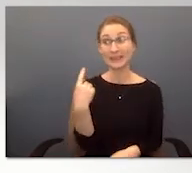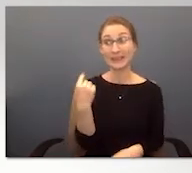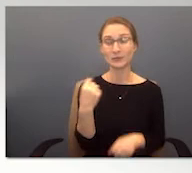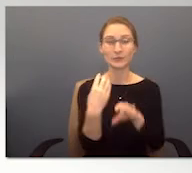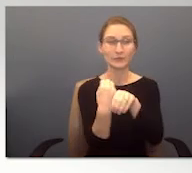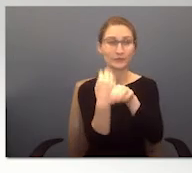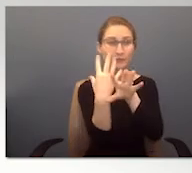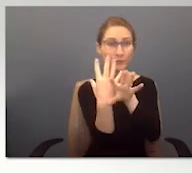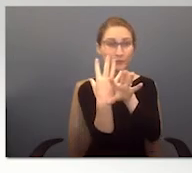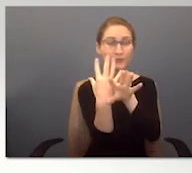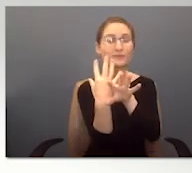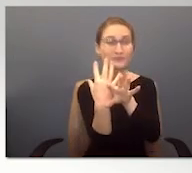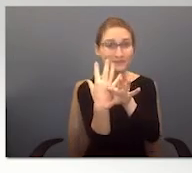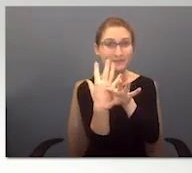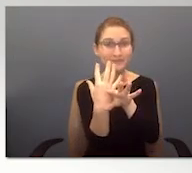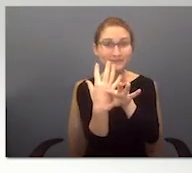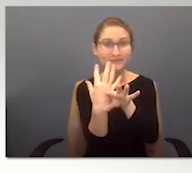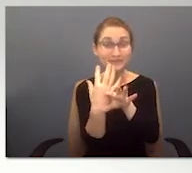last year. This is my first